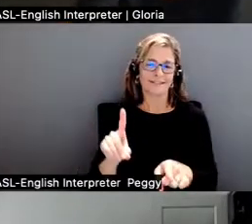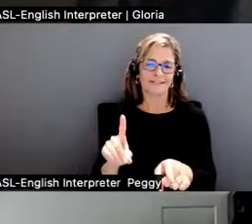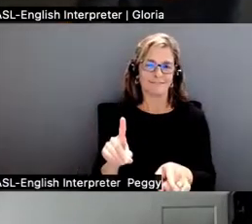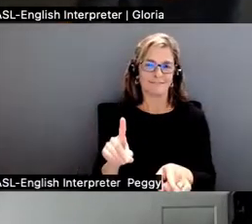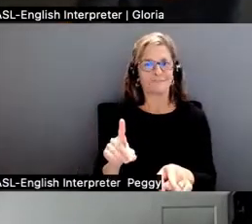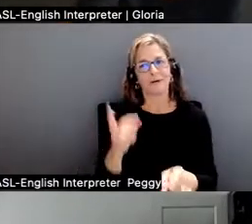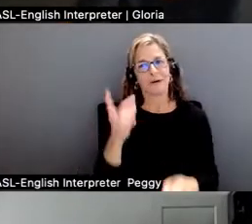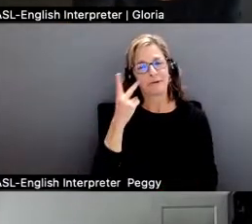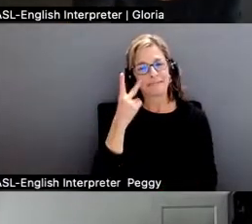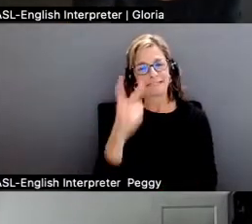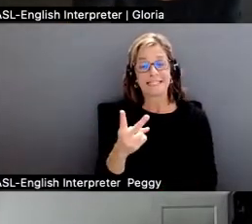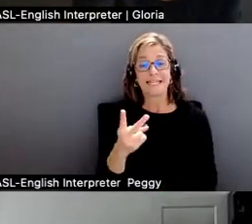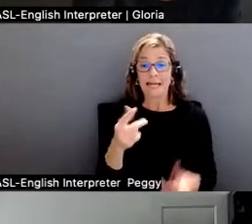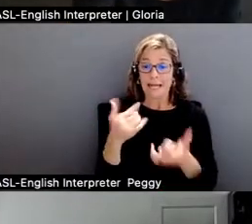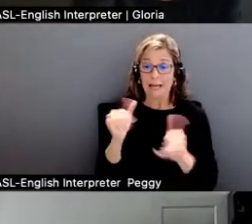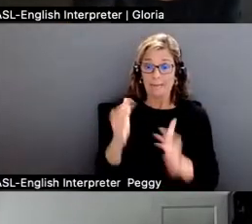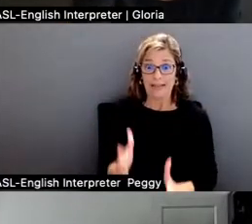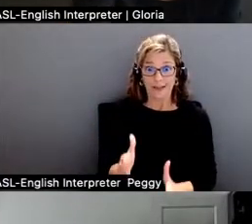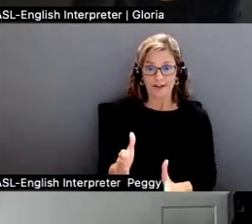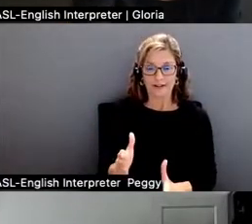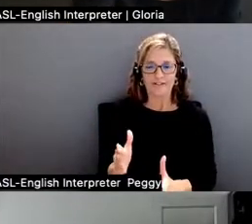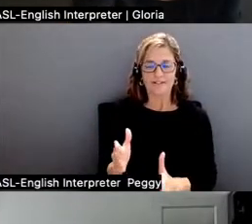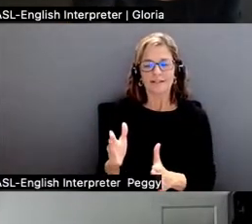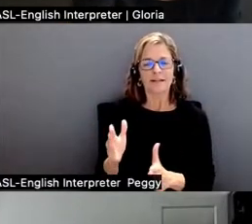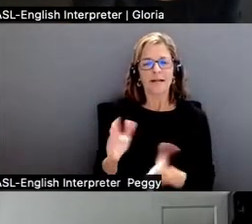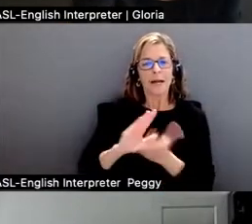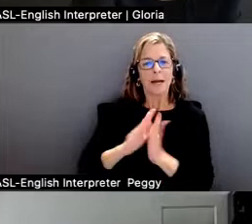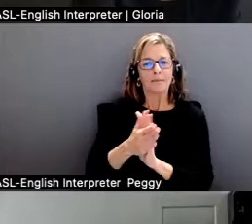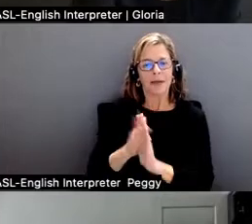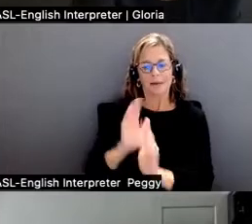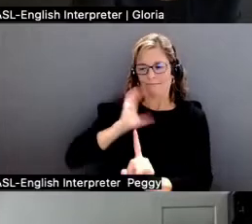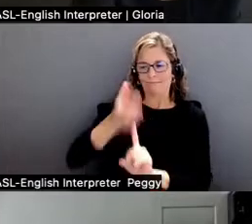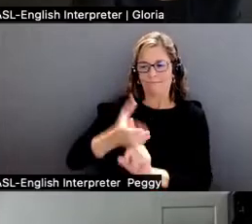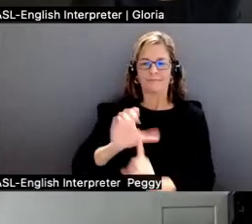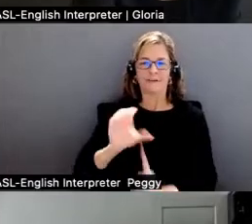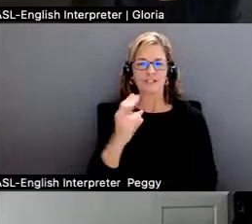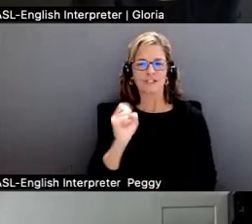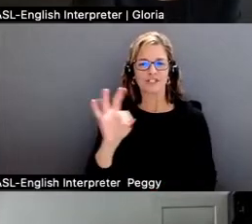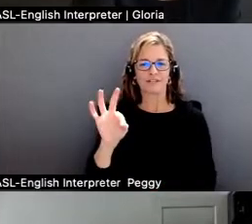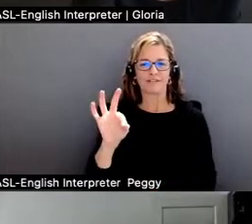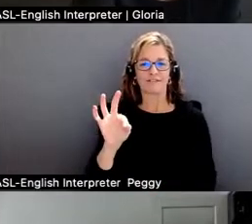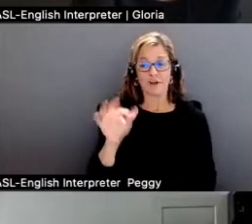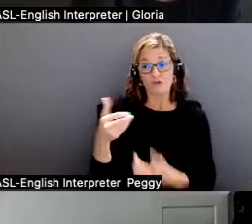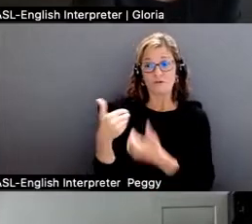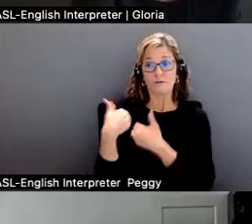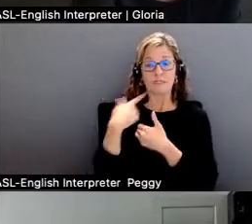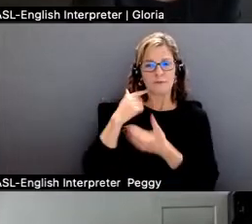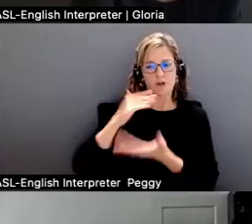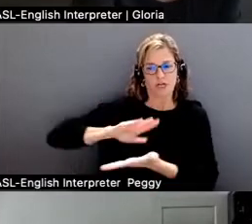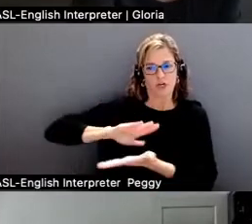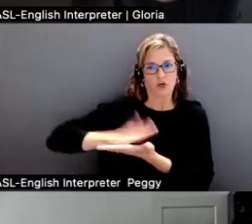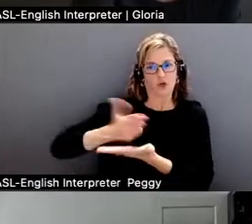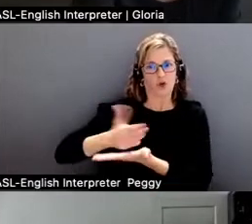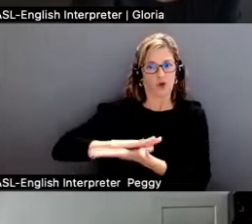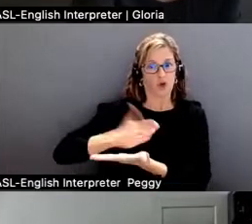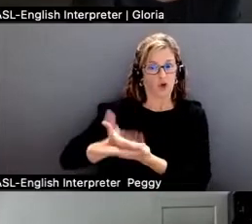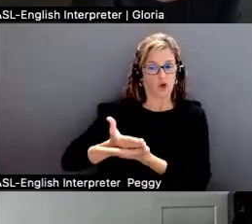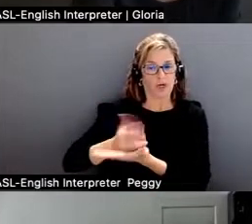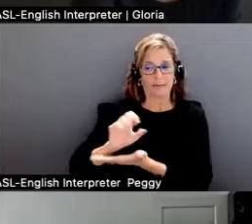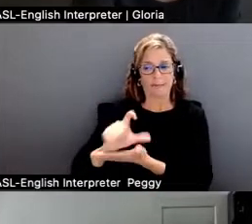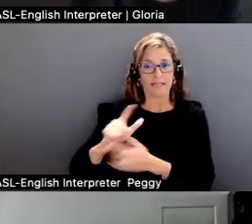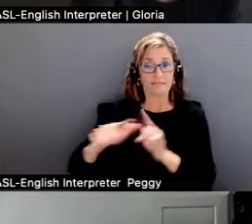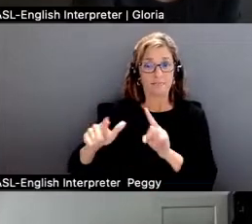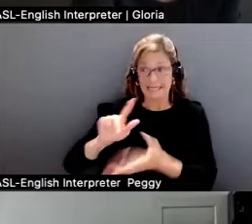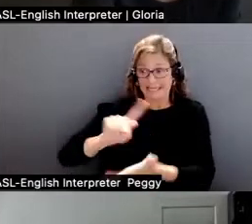players control little animated chefs who have to prepare and serve meals in kitchens that are filled with these